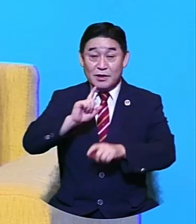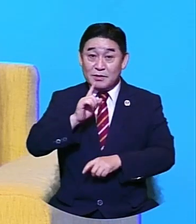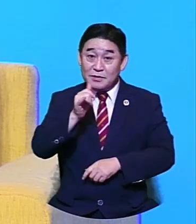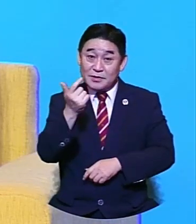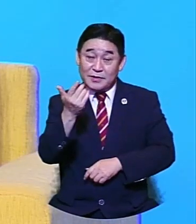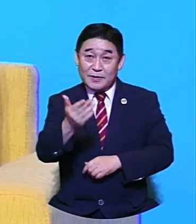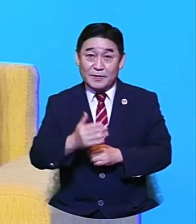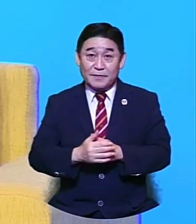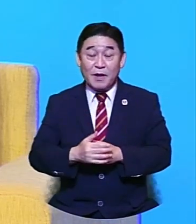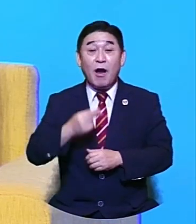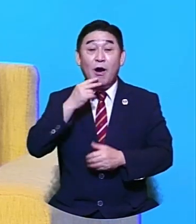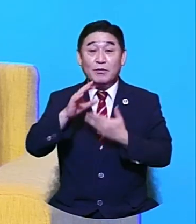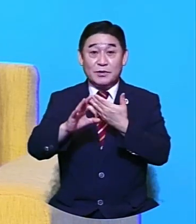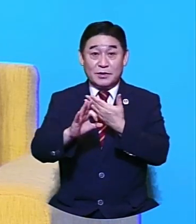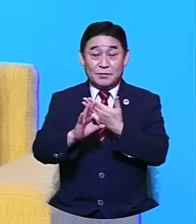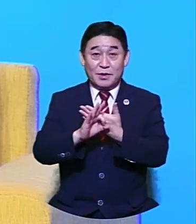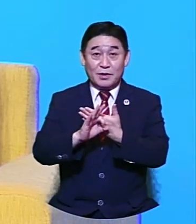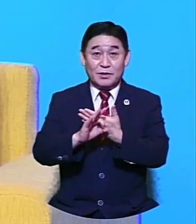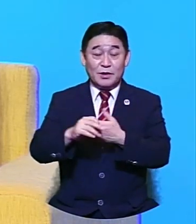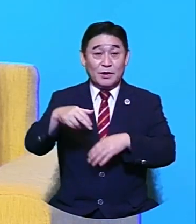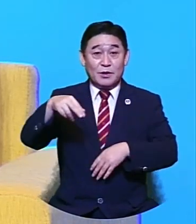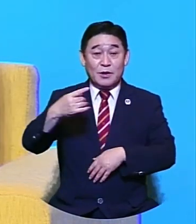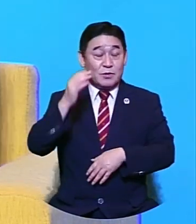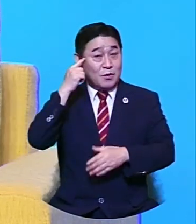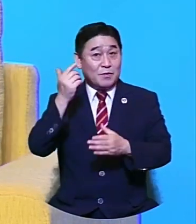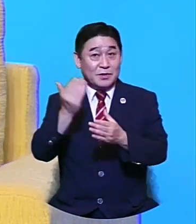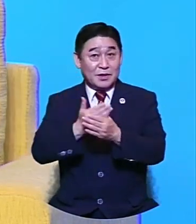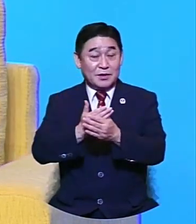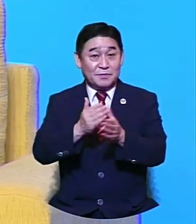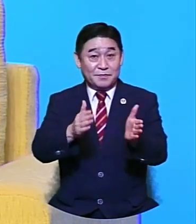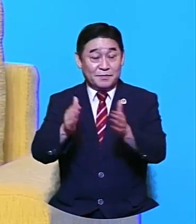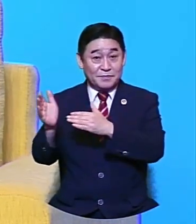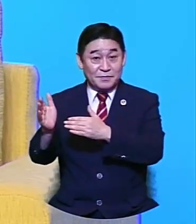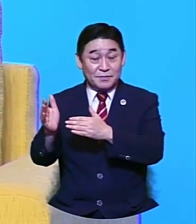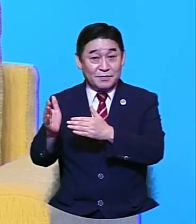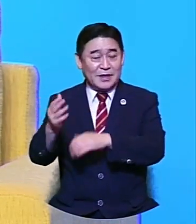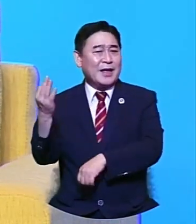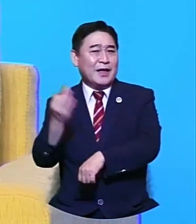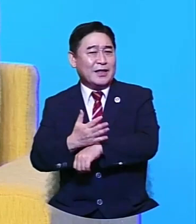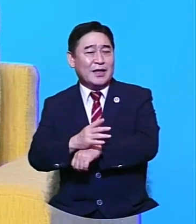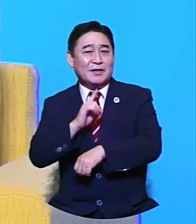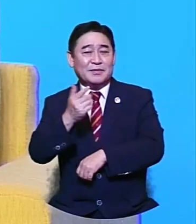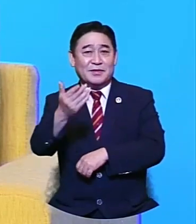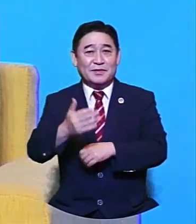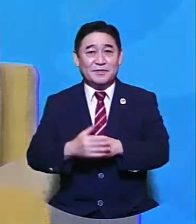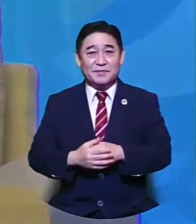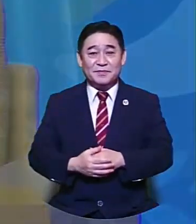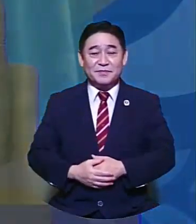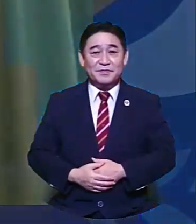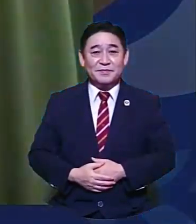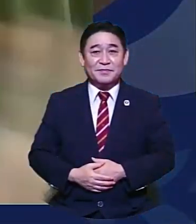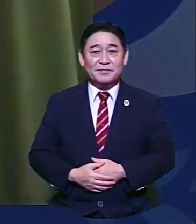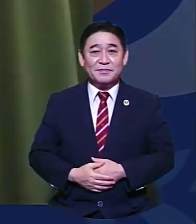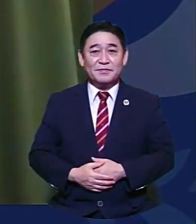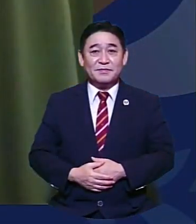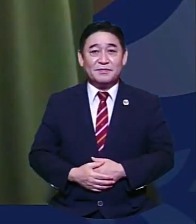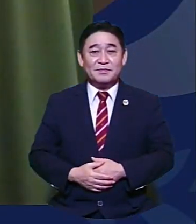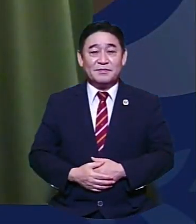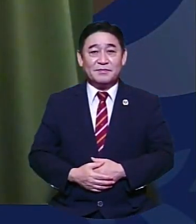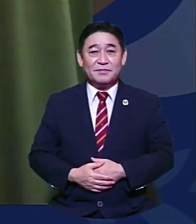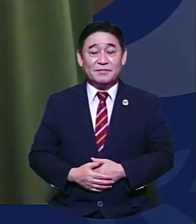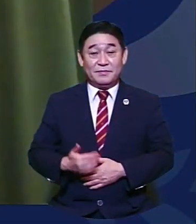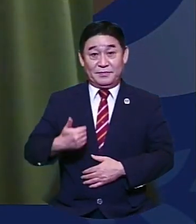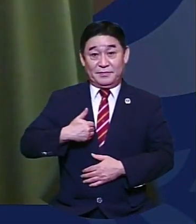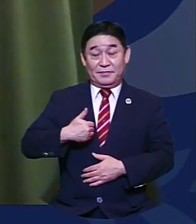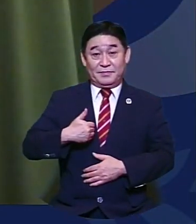If not, Dr. Song, nothing? Then, sure. Just please. Very Yes. briefly, Kyung. Go on. Yes, I support everything